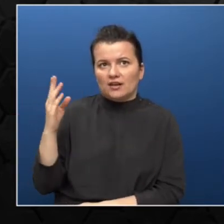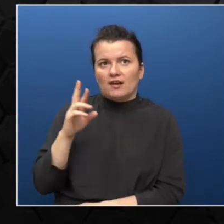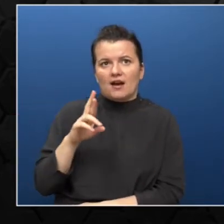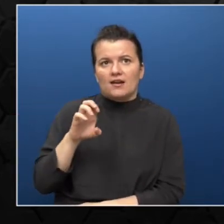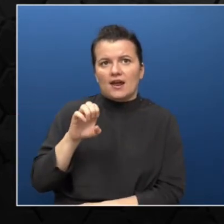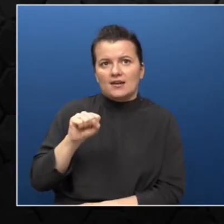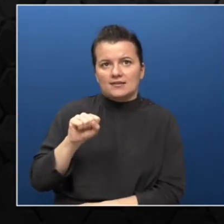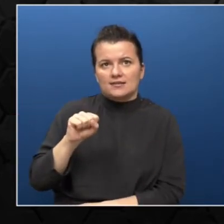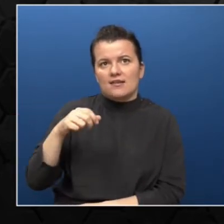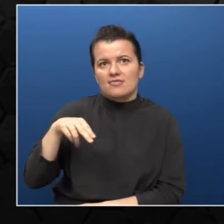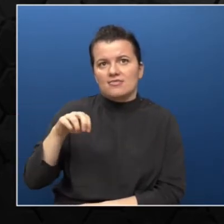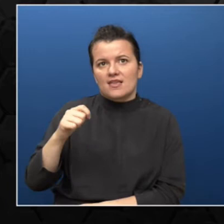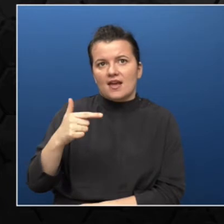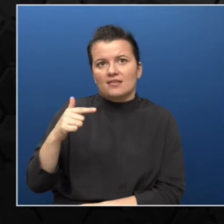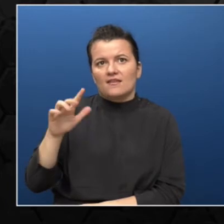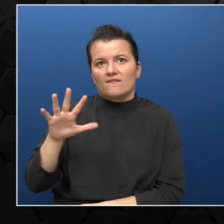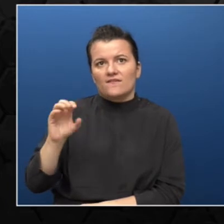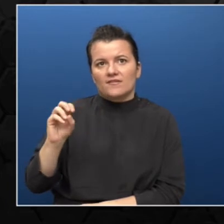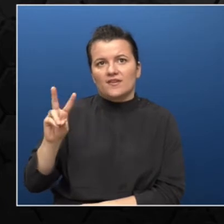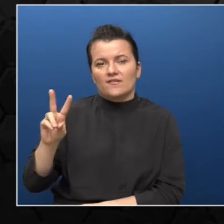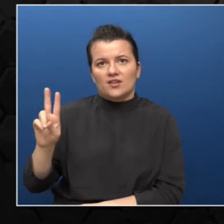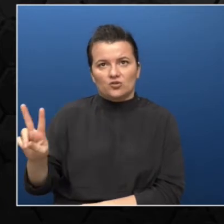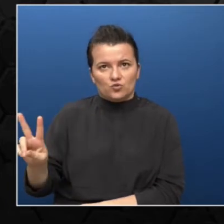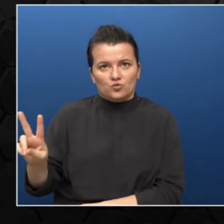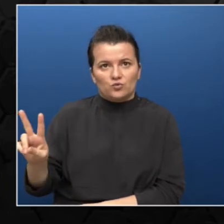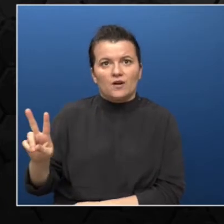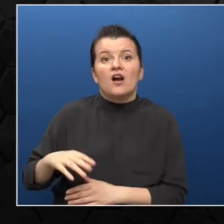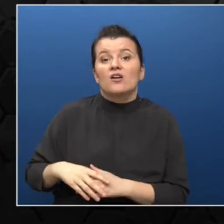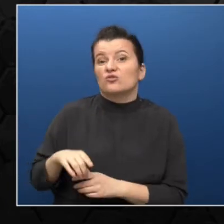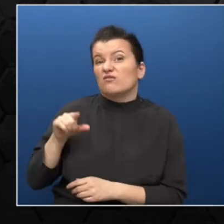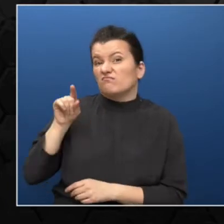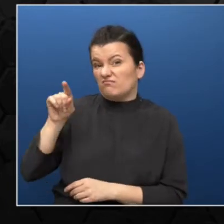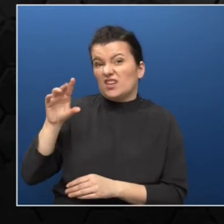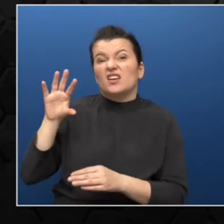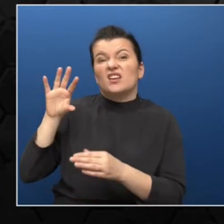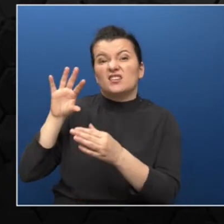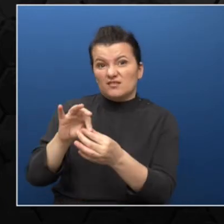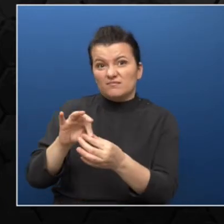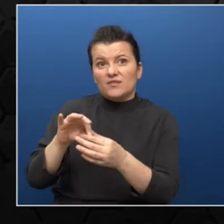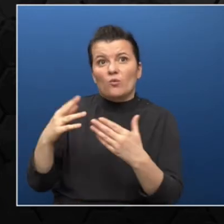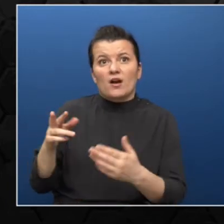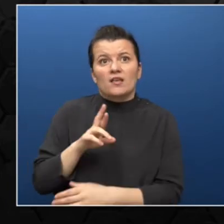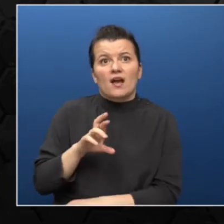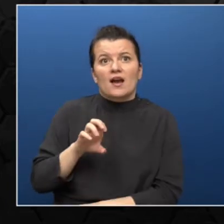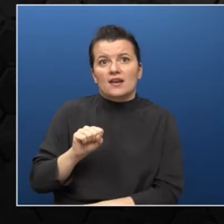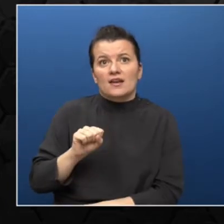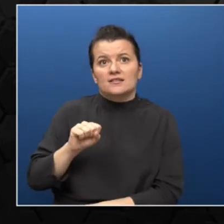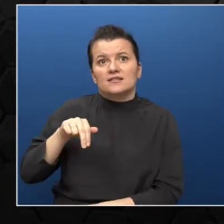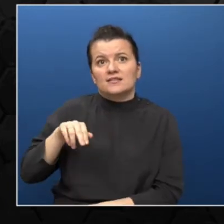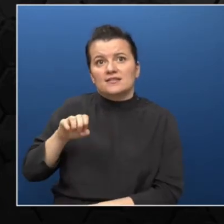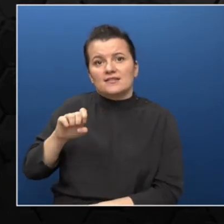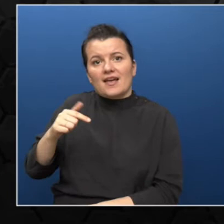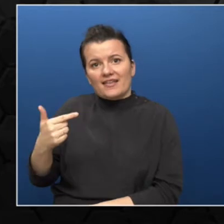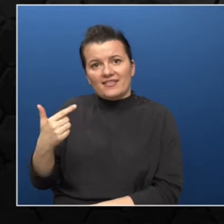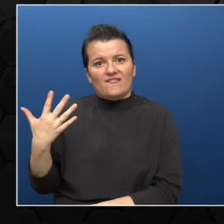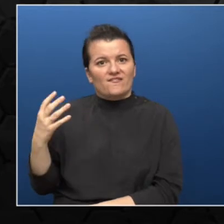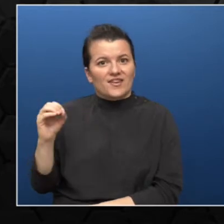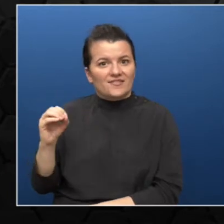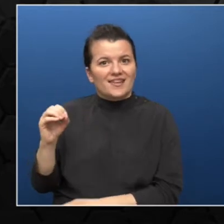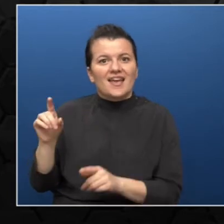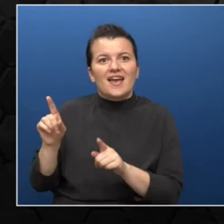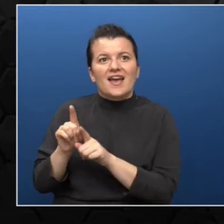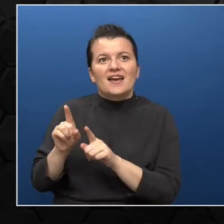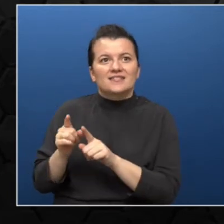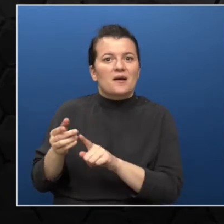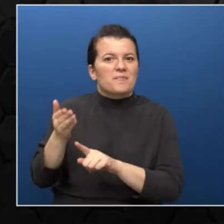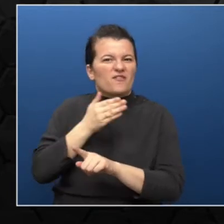MobileNet V2. And it's quite interesting because ResNet 50 was also the one we used as the pre-trained model